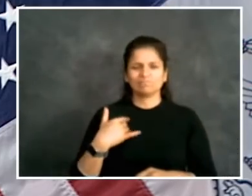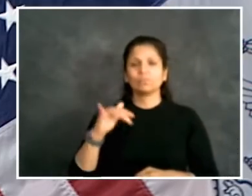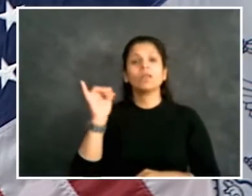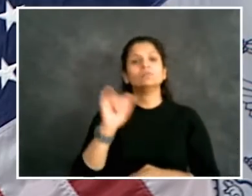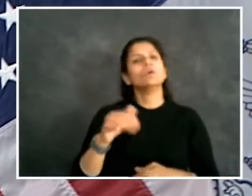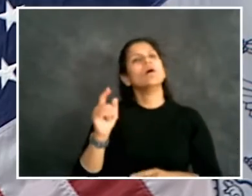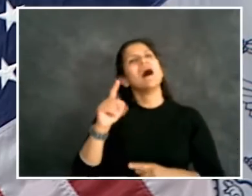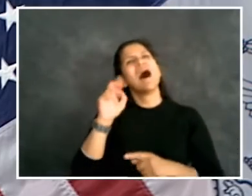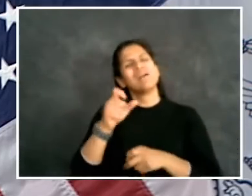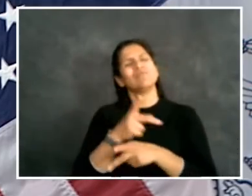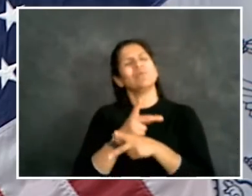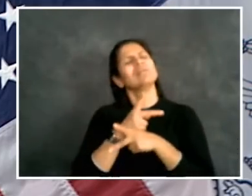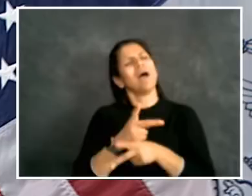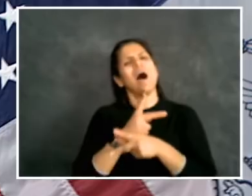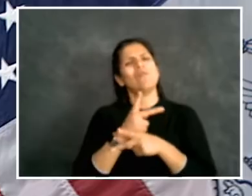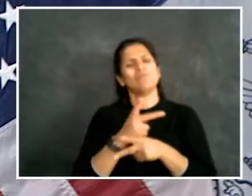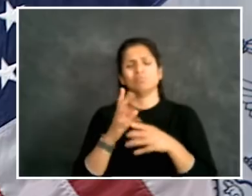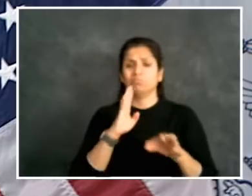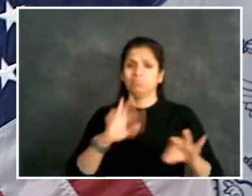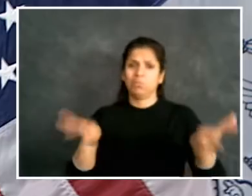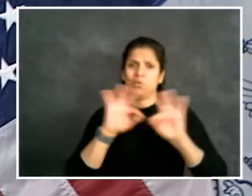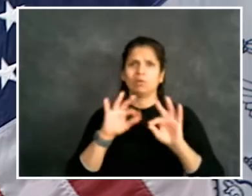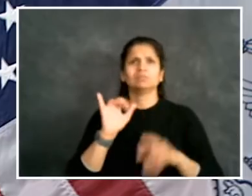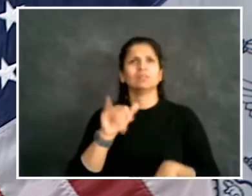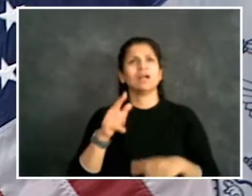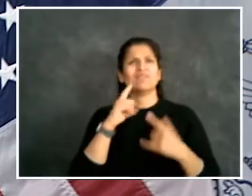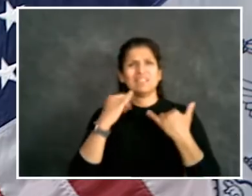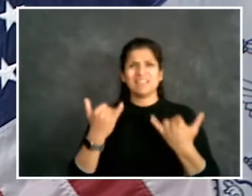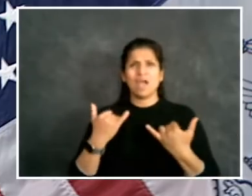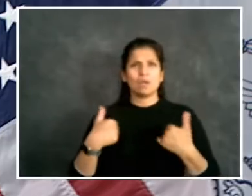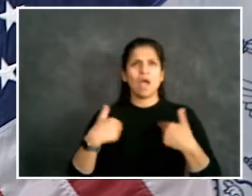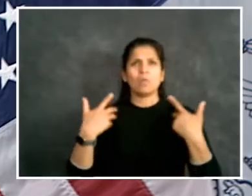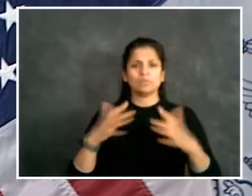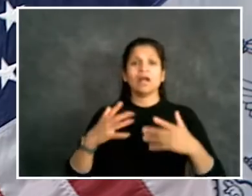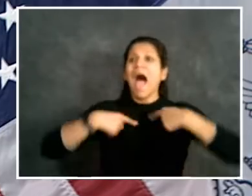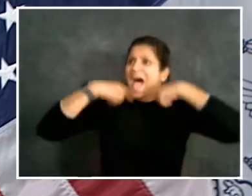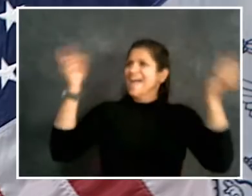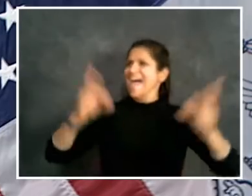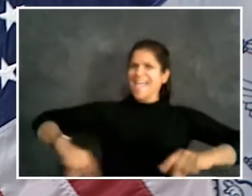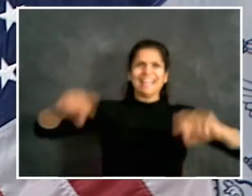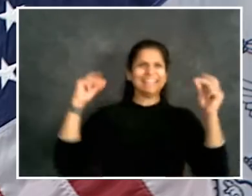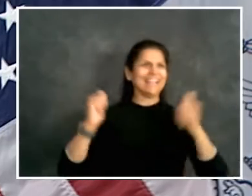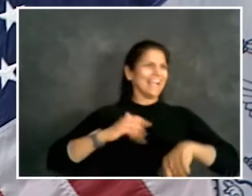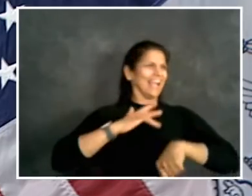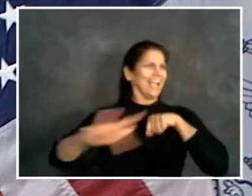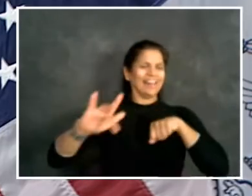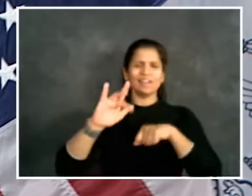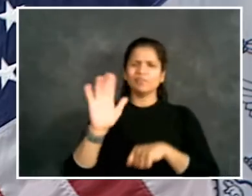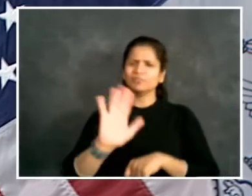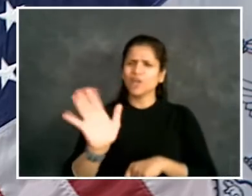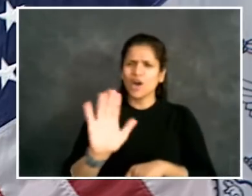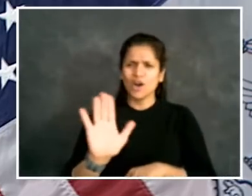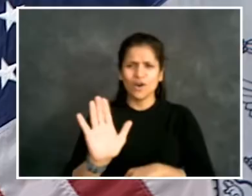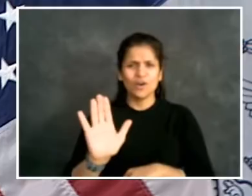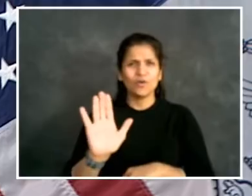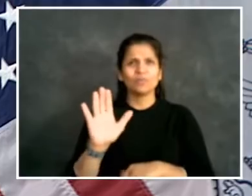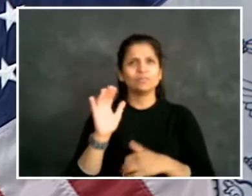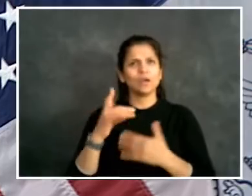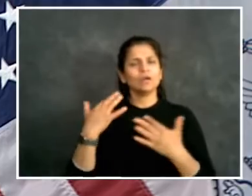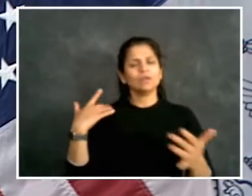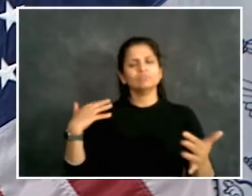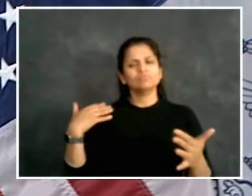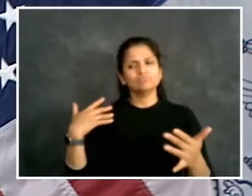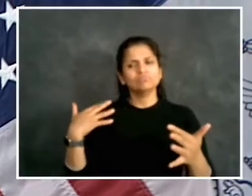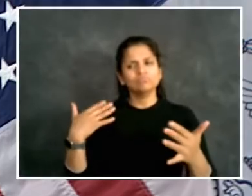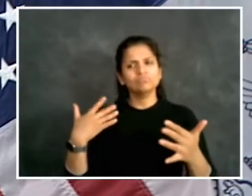stage as we're getting close to it. We're not there yet, and you can see from the indicators we're just not there yet. But when we get close to the point we can do some loosening up,